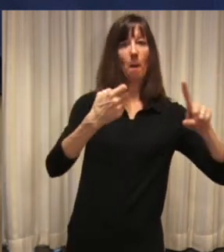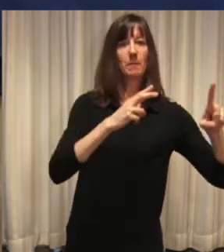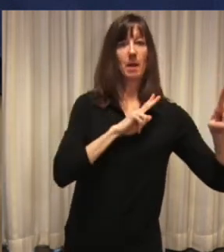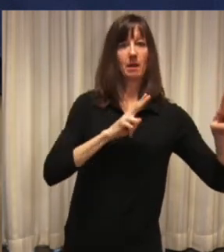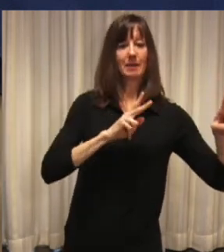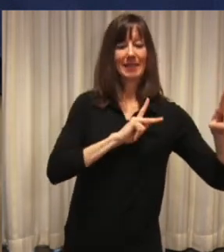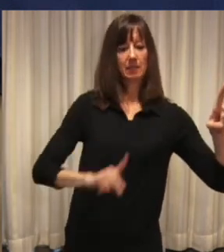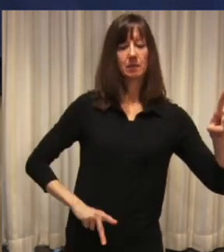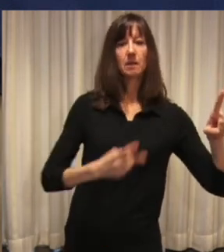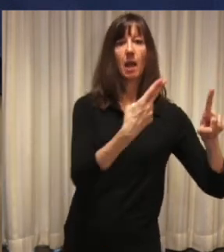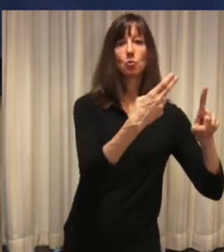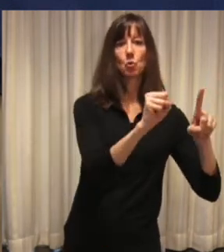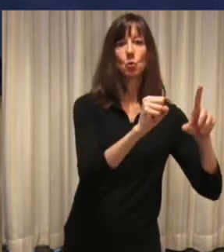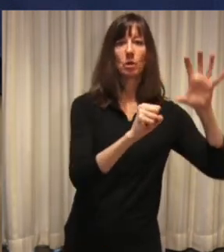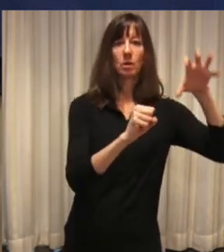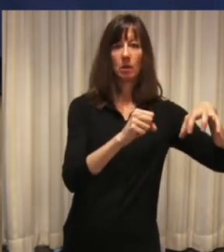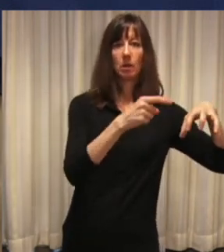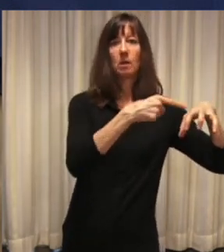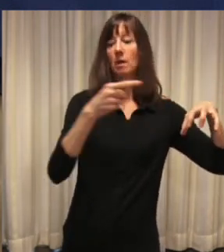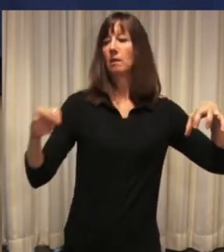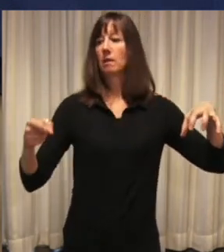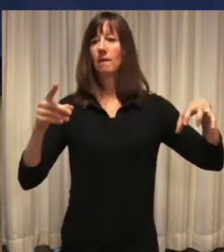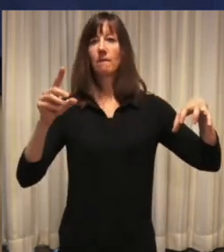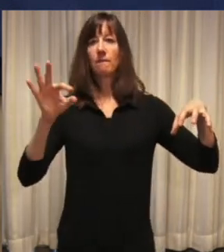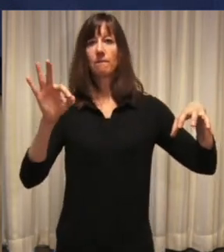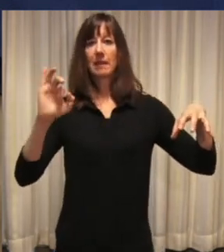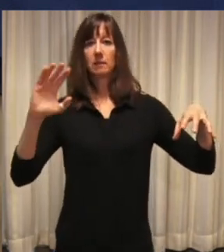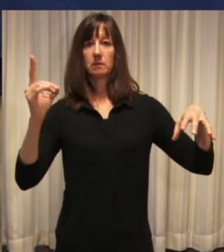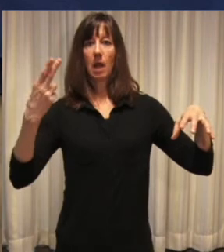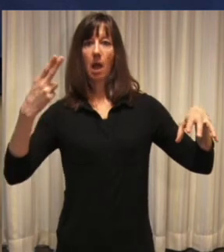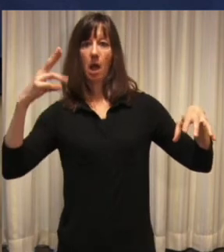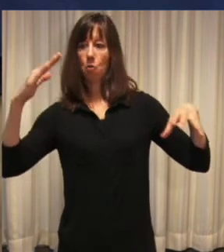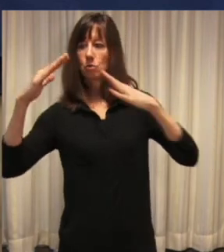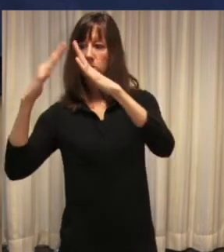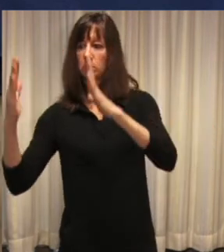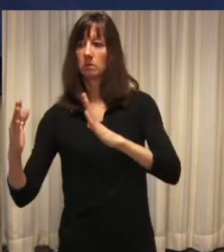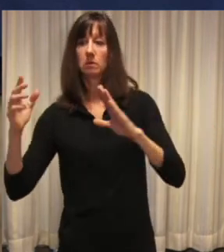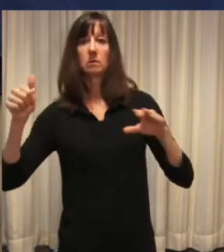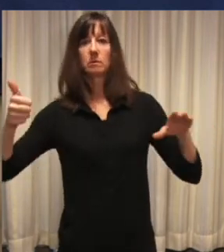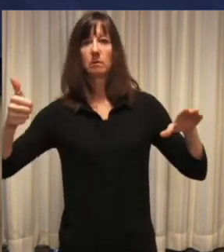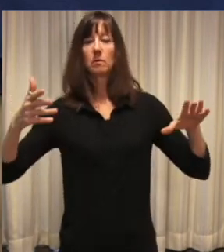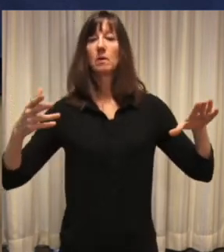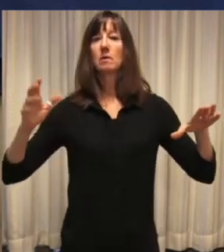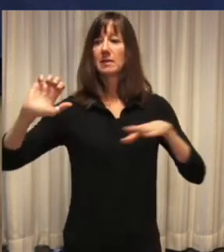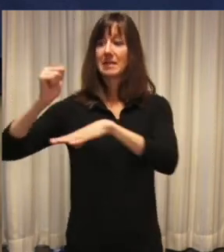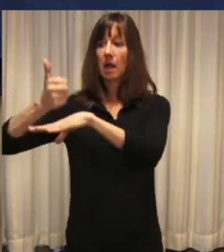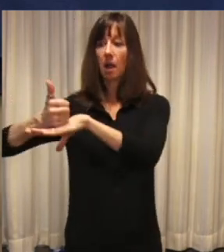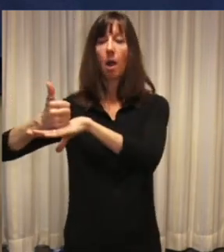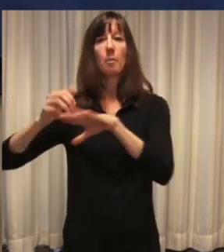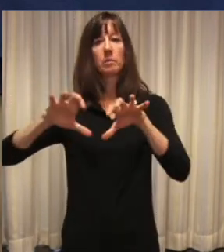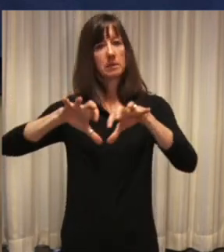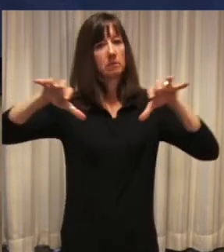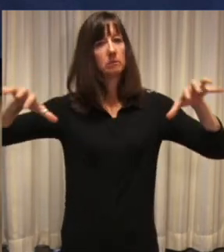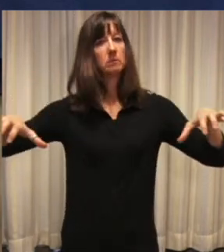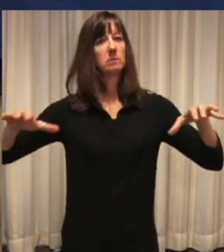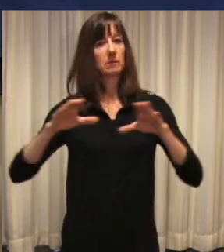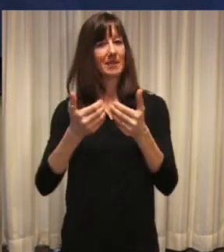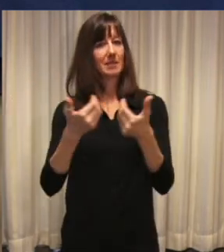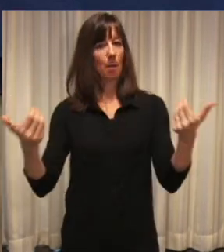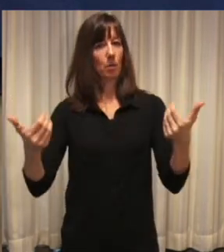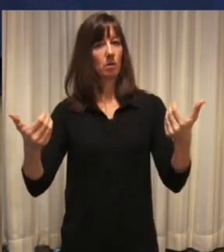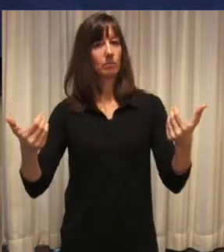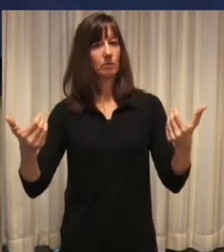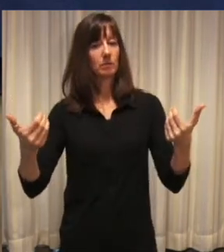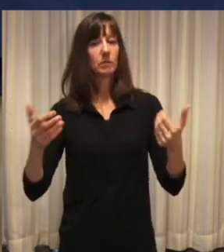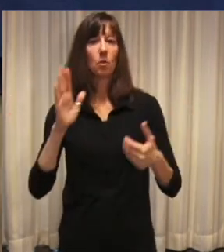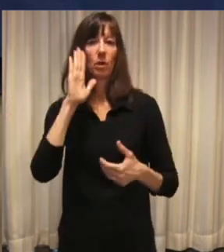and make sure that it's safe for the people who are working in the building between now and the 29th. Great, thank you. I know I'm